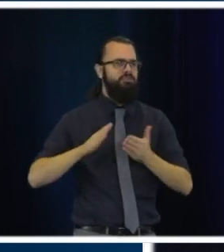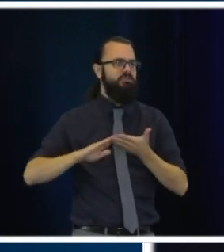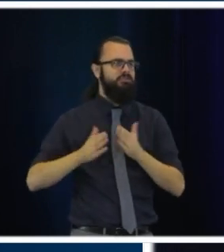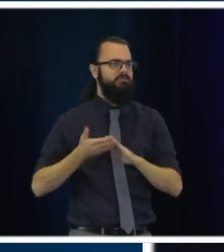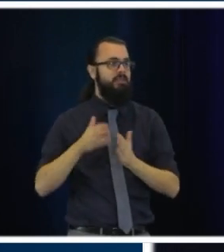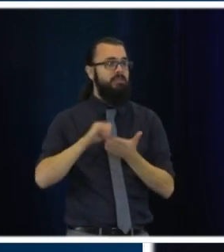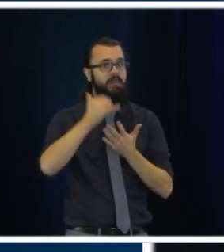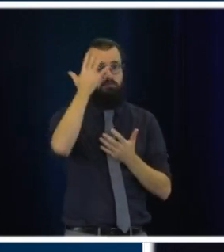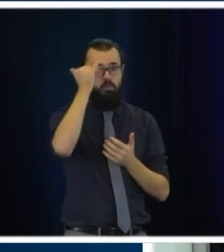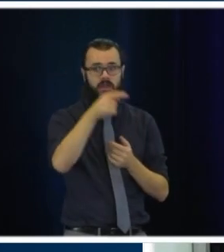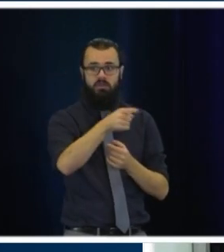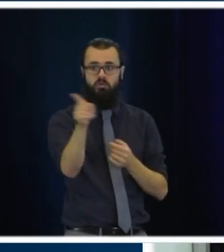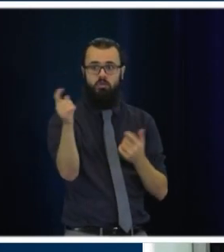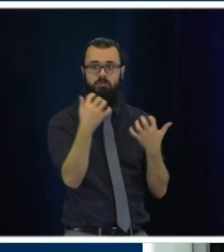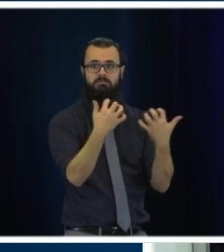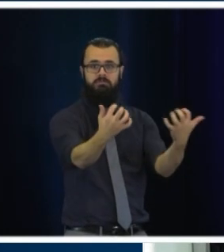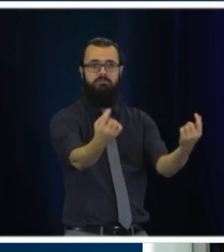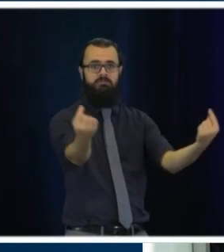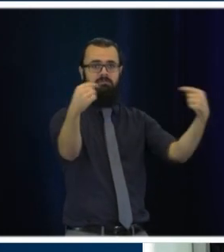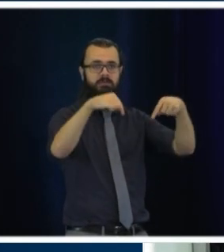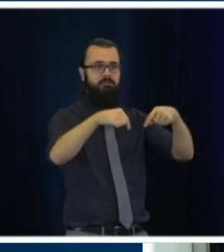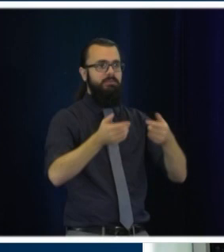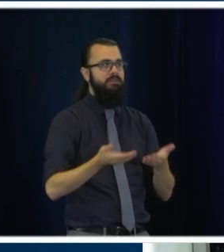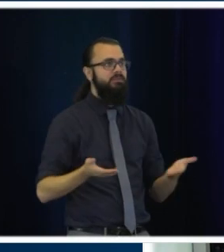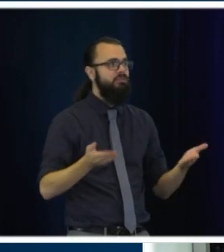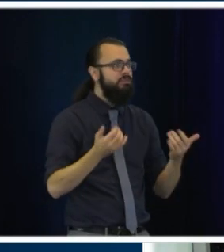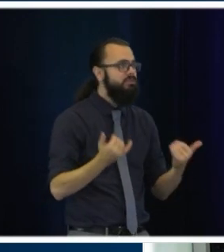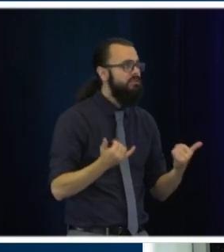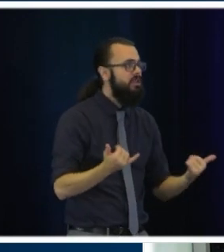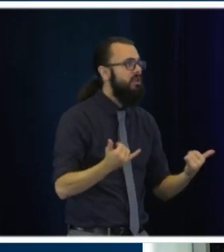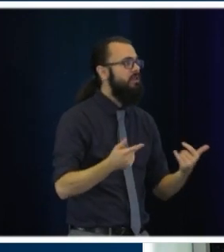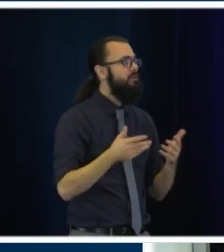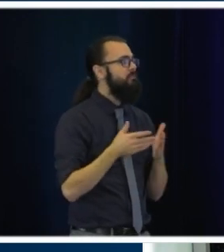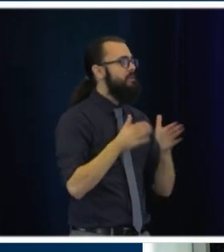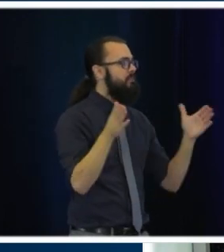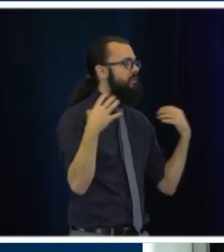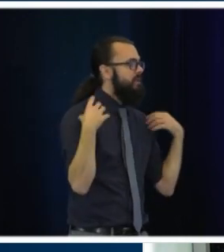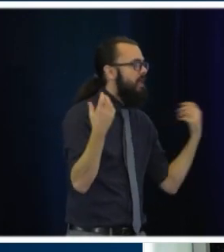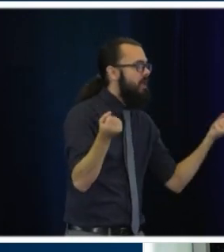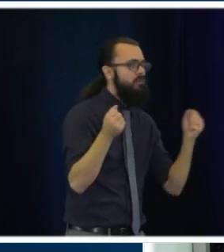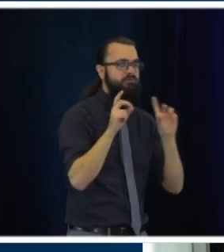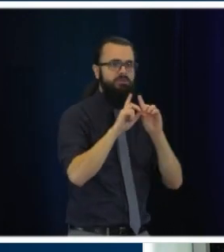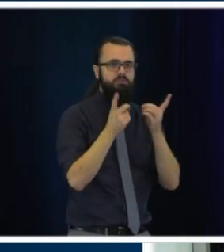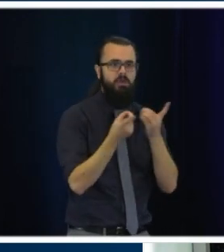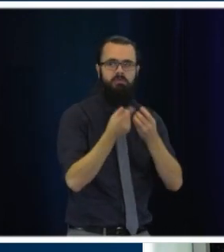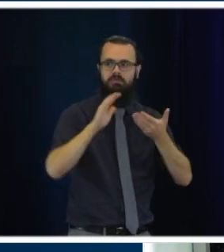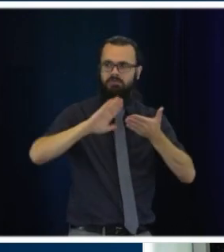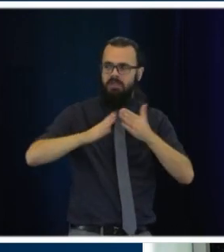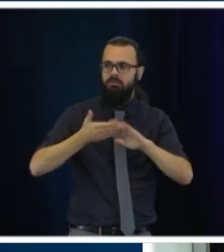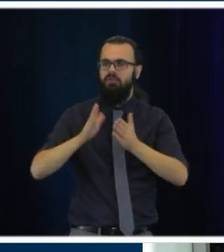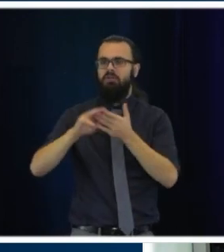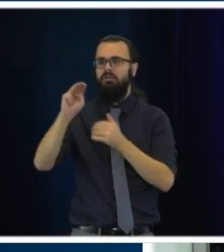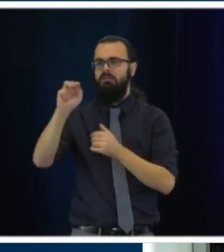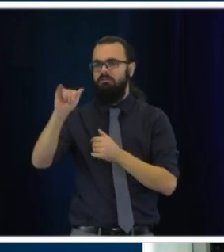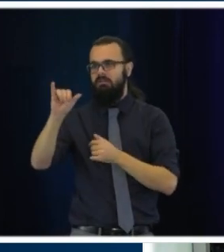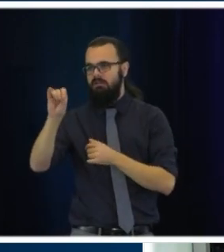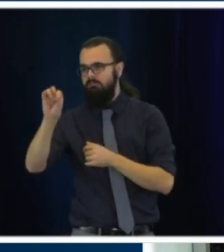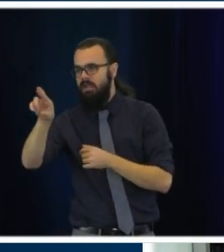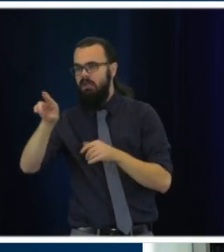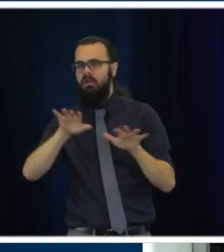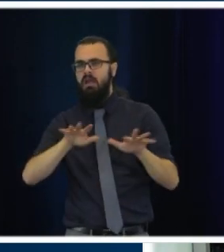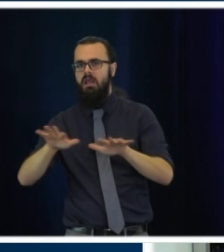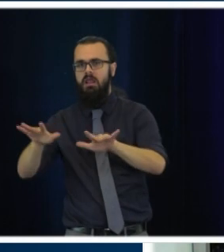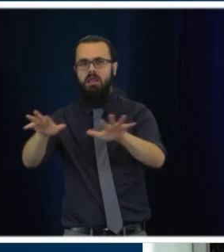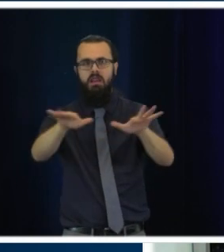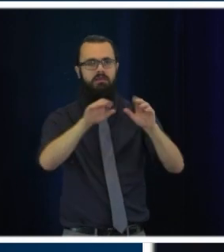Columbus Public Health is working with the mayor's office, the Department of Neighborhoods, and all other city departments, because we want all of our